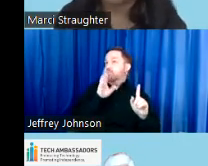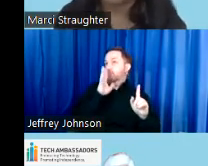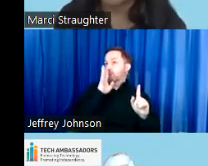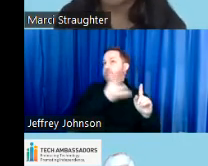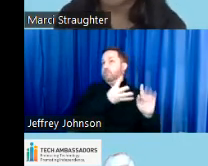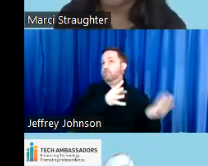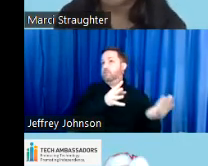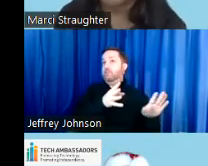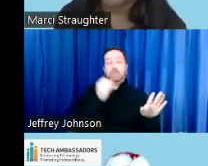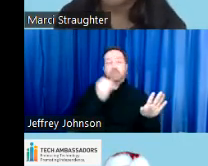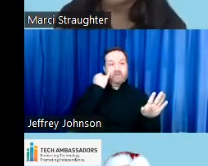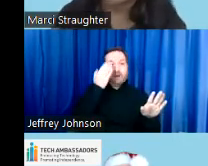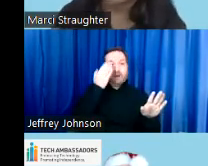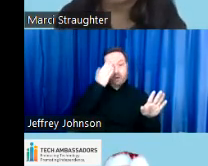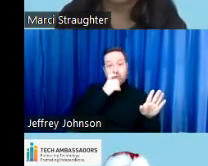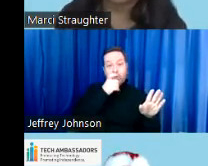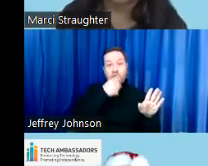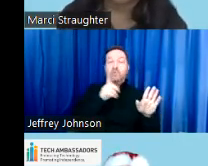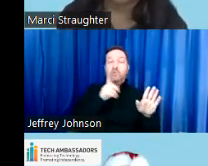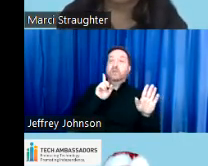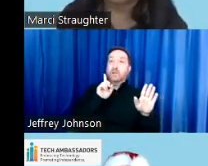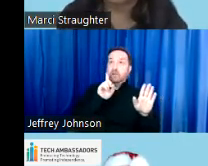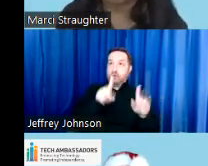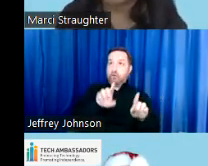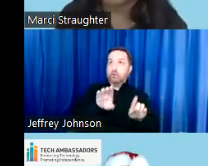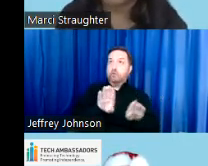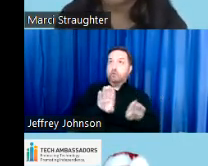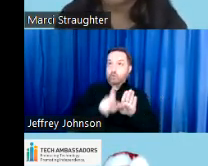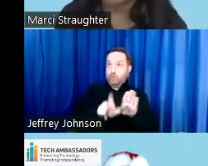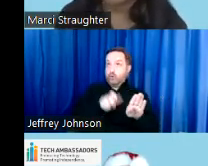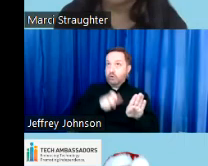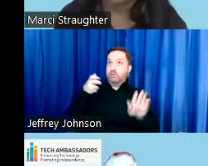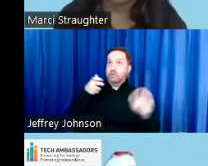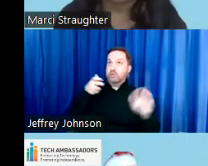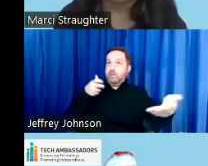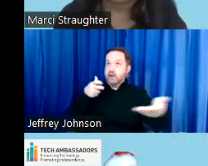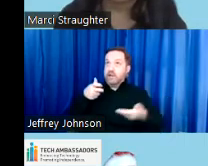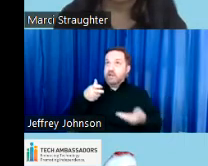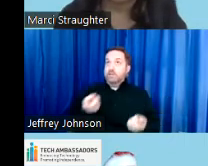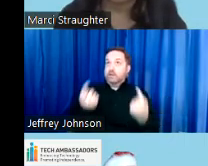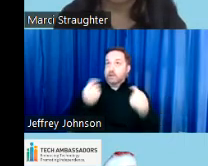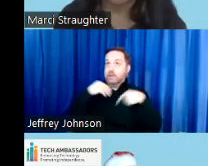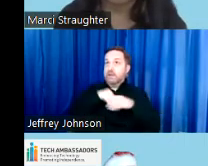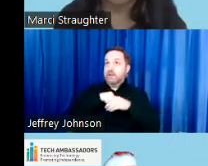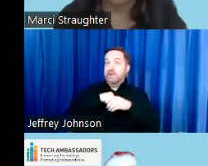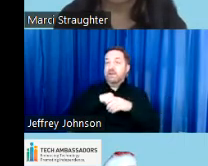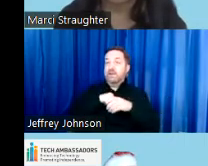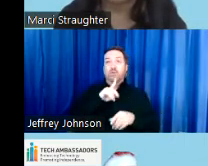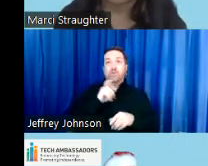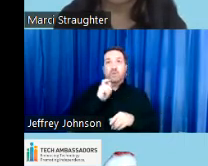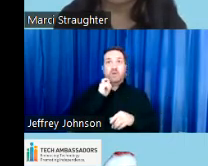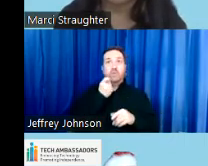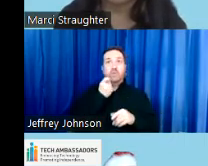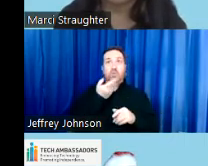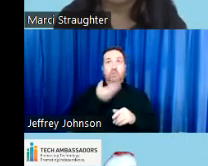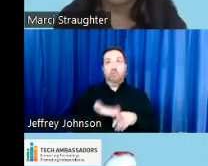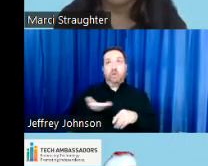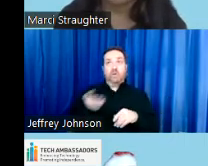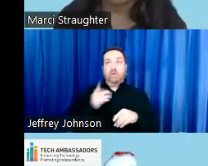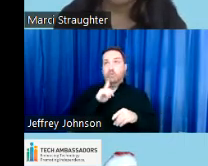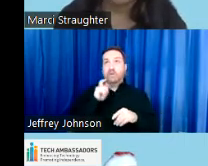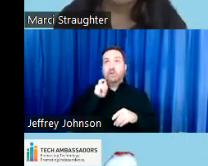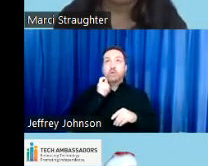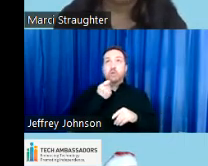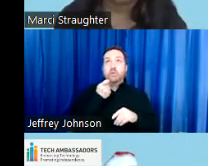up to the door and let them in. And it's a really cool product, because